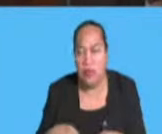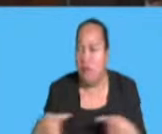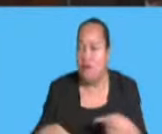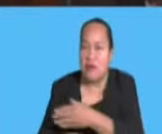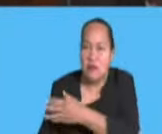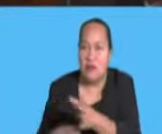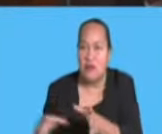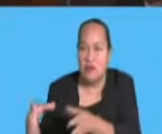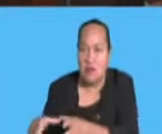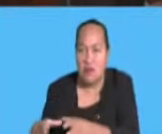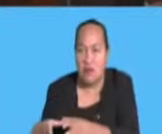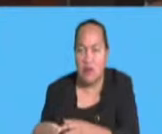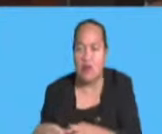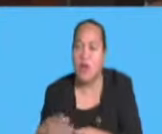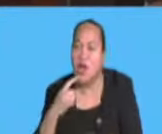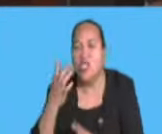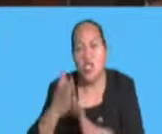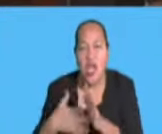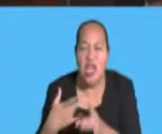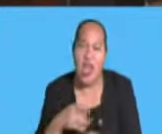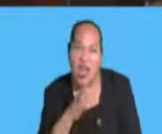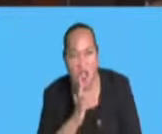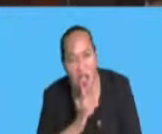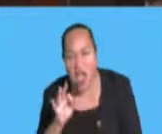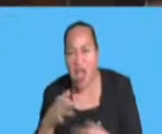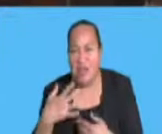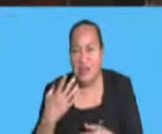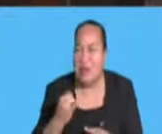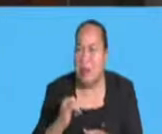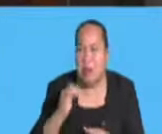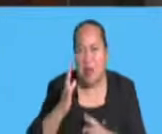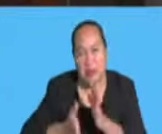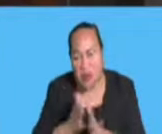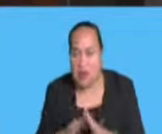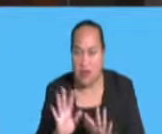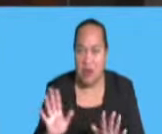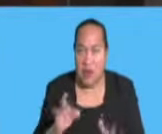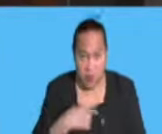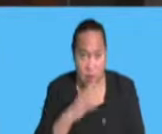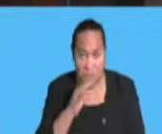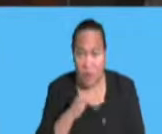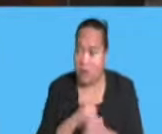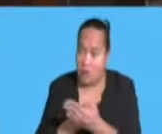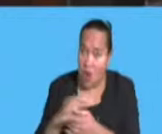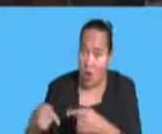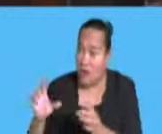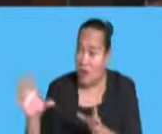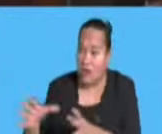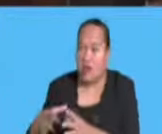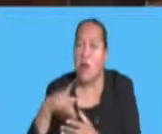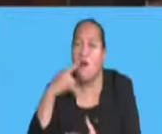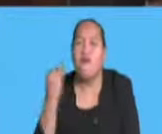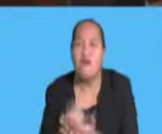ride in with their stories of doom and gloom. Even as we speak, the opposition continues to spread the falsehood